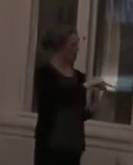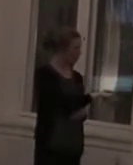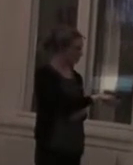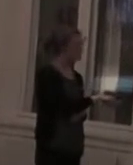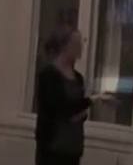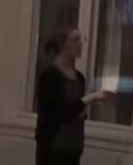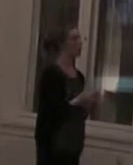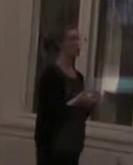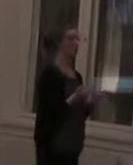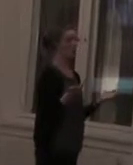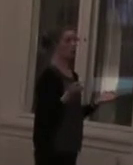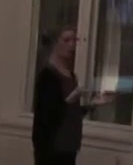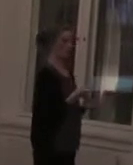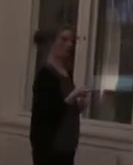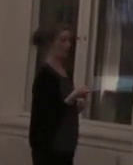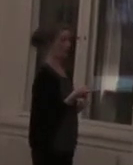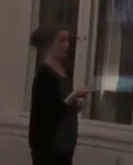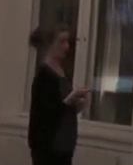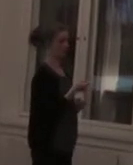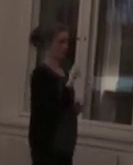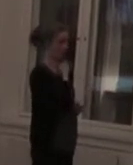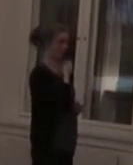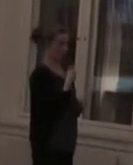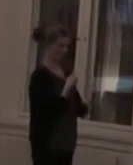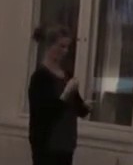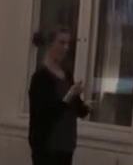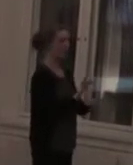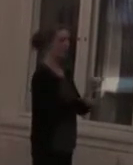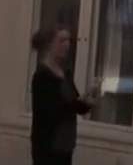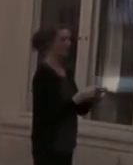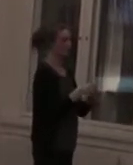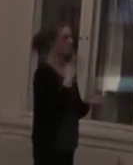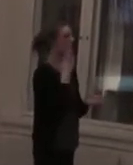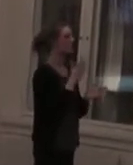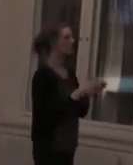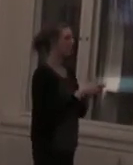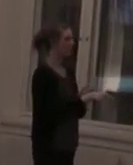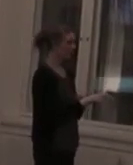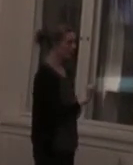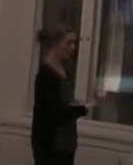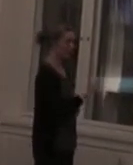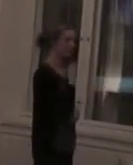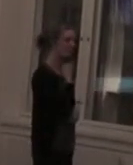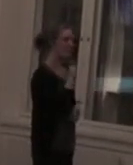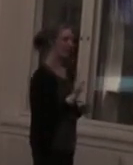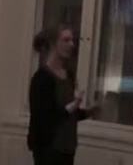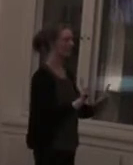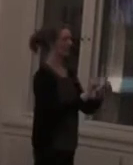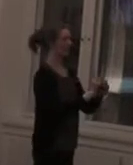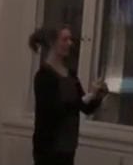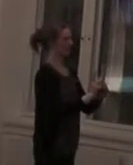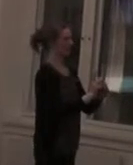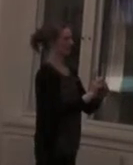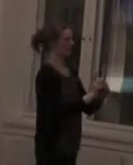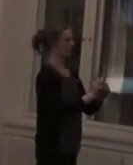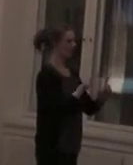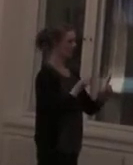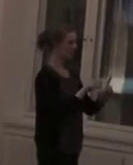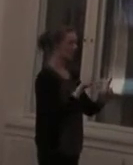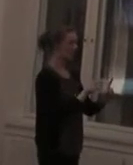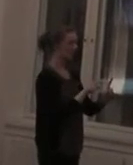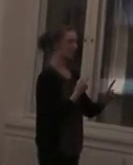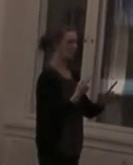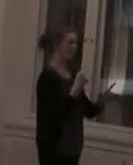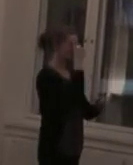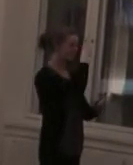them are a couple who are living together, their story of meeting, just giving a